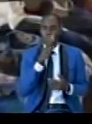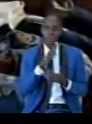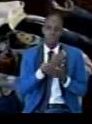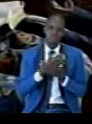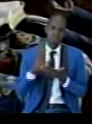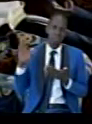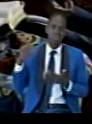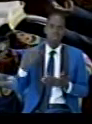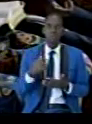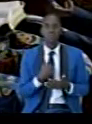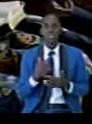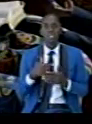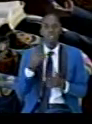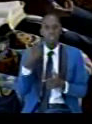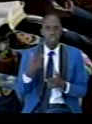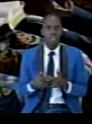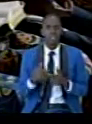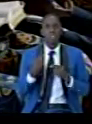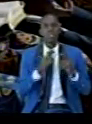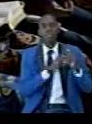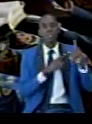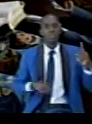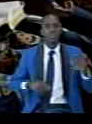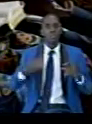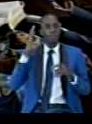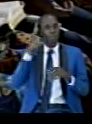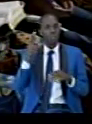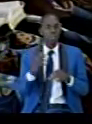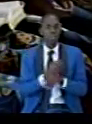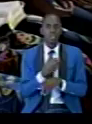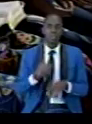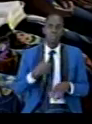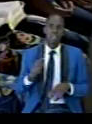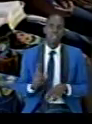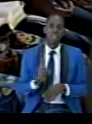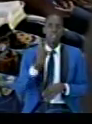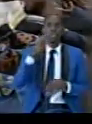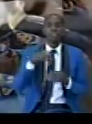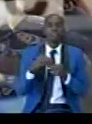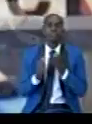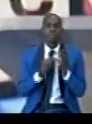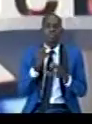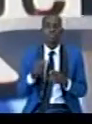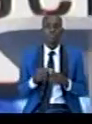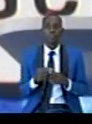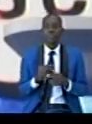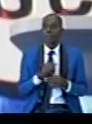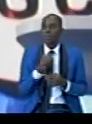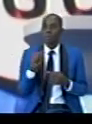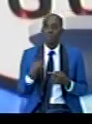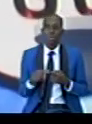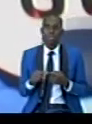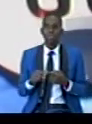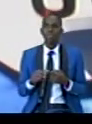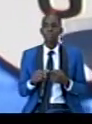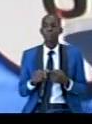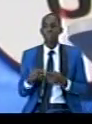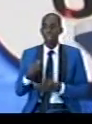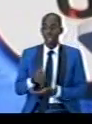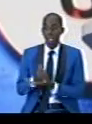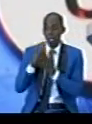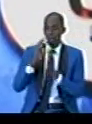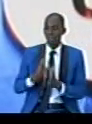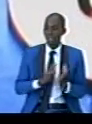me, then the Lord will take me up. When helpers forsake you,